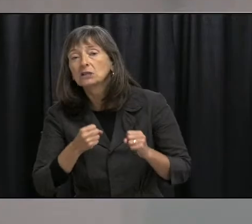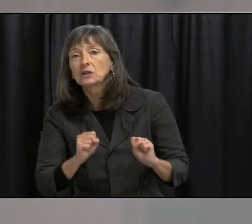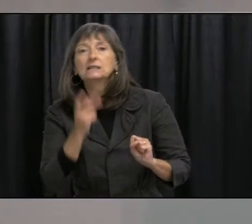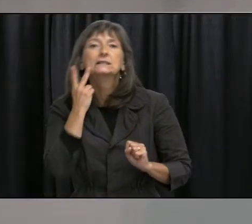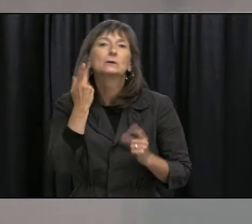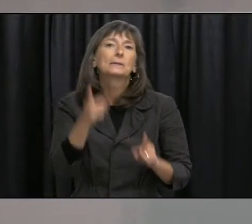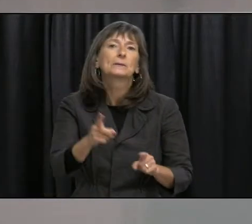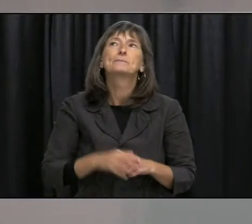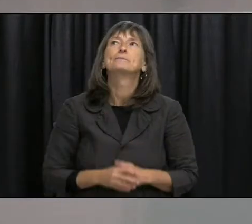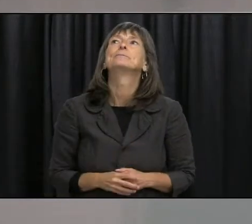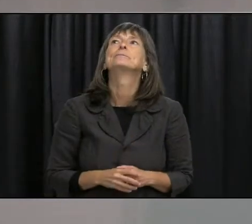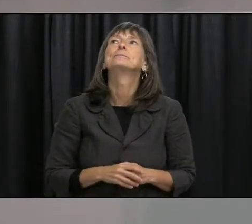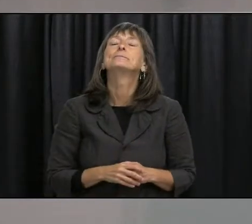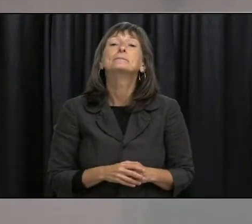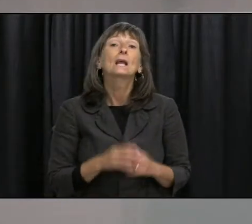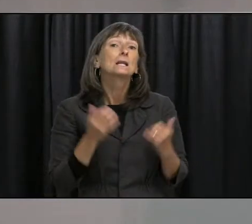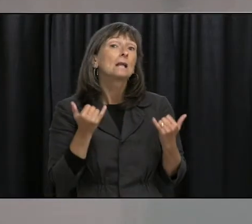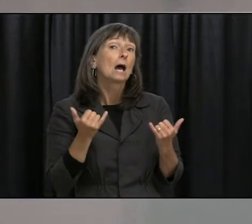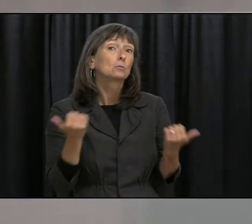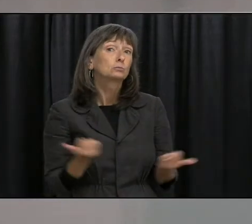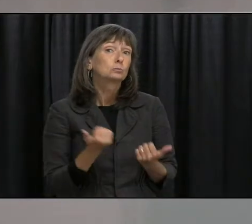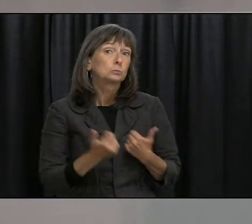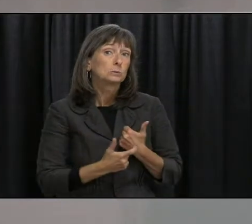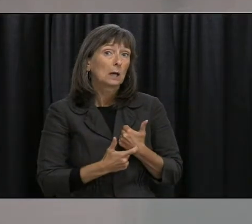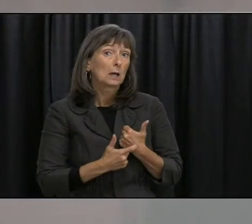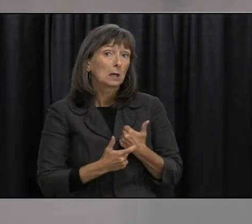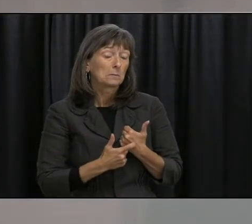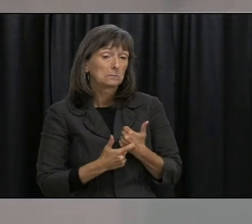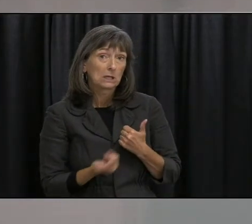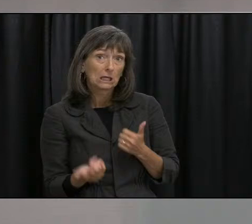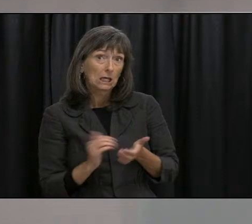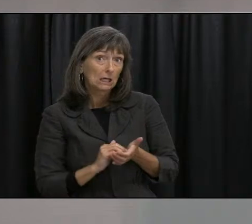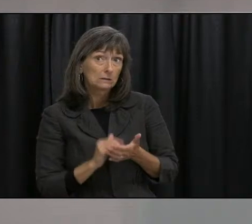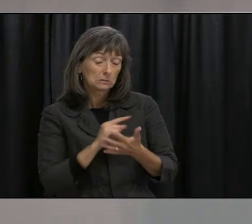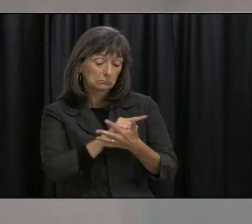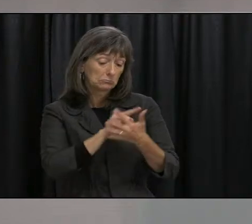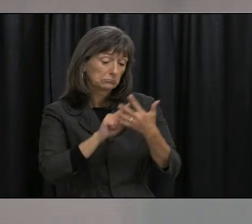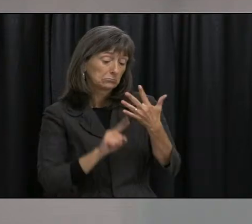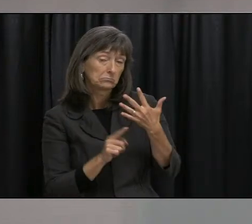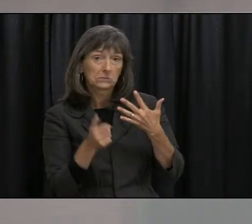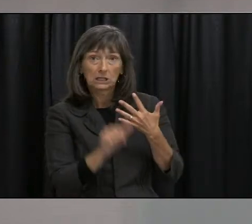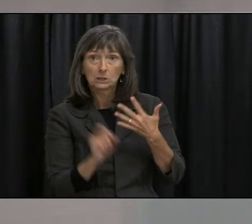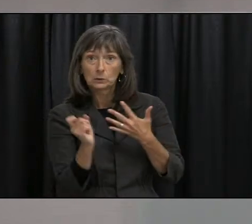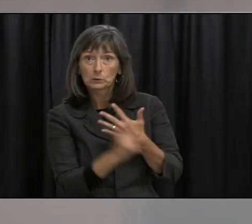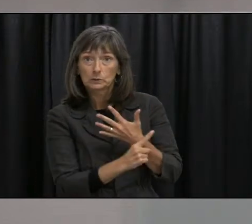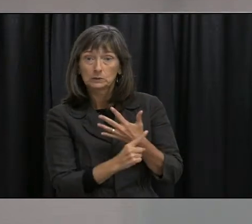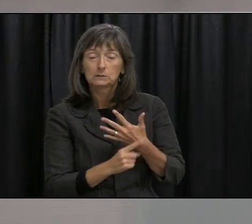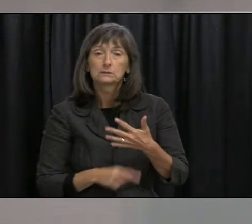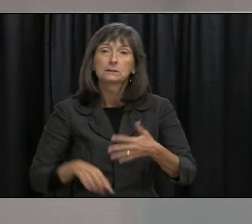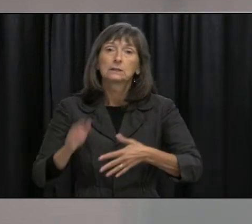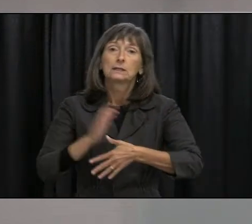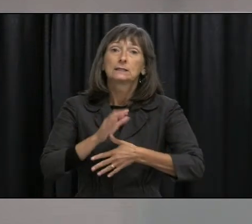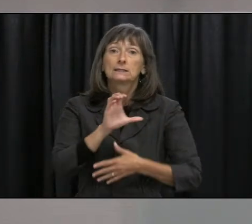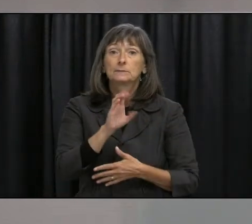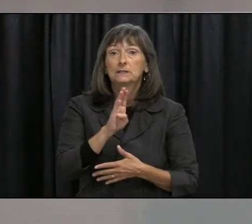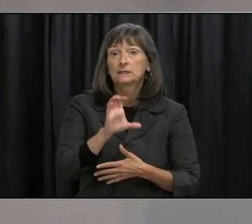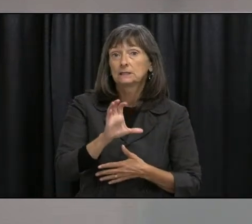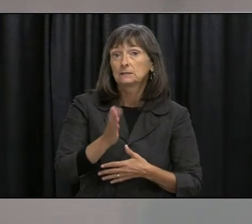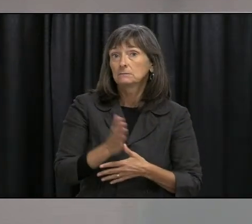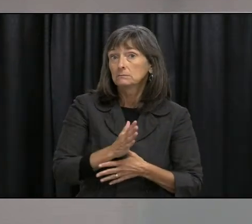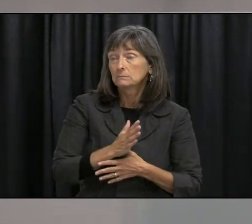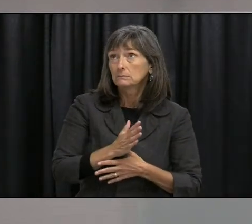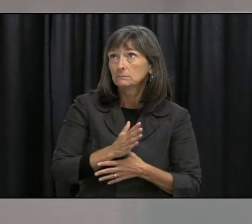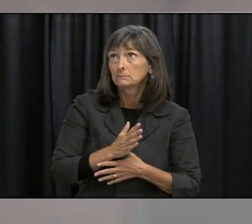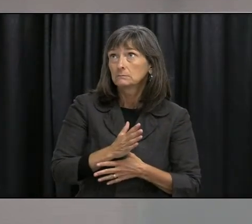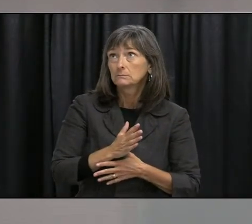We do have a little bit of time left, so I will go through each reporter one more time to see if you have any additional questions. We'll start with Peter Cowan of CBC News. Please go